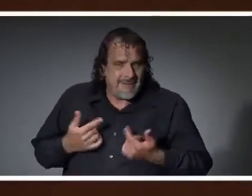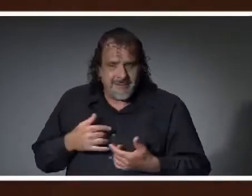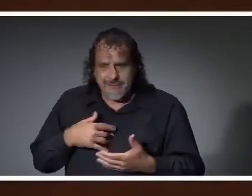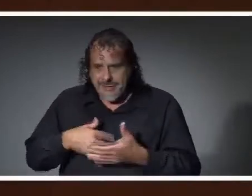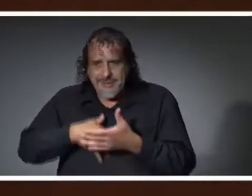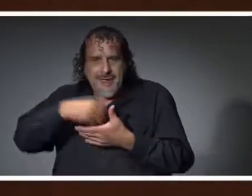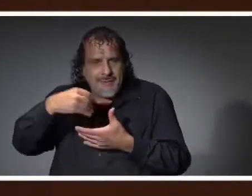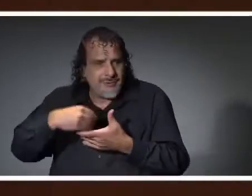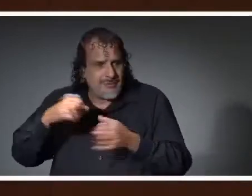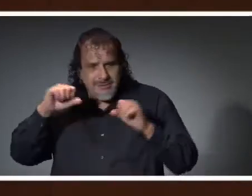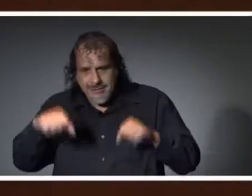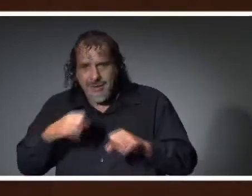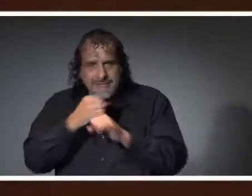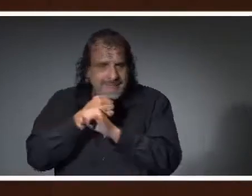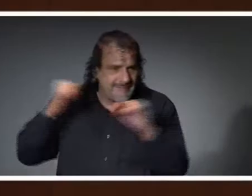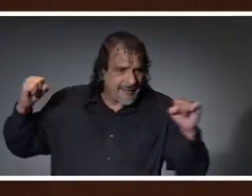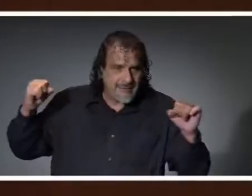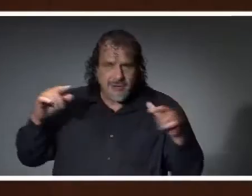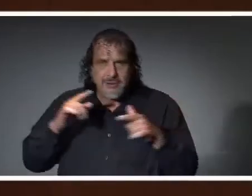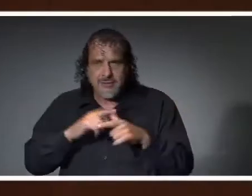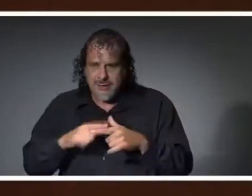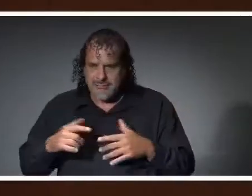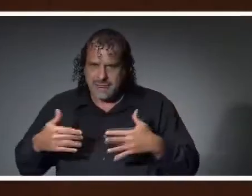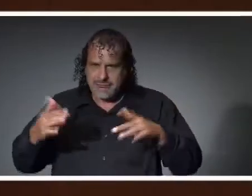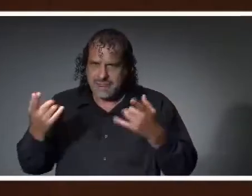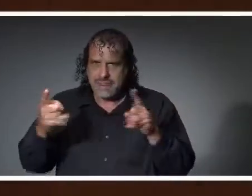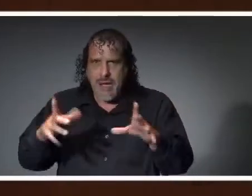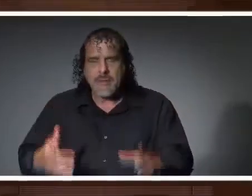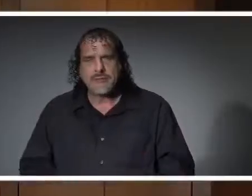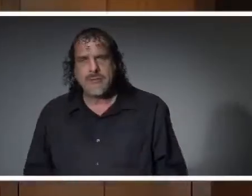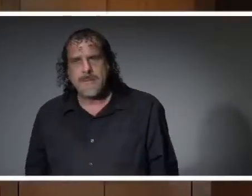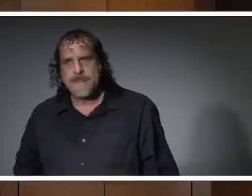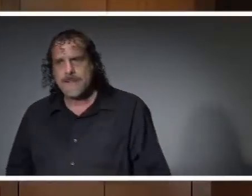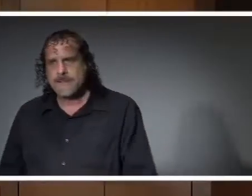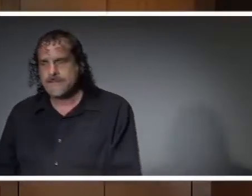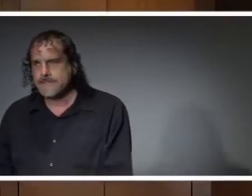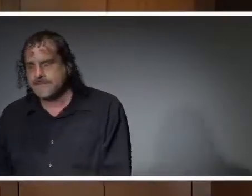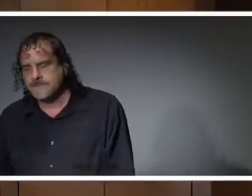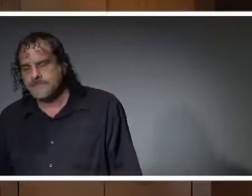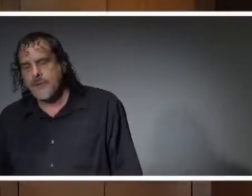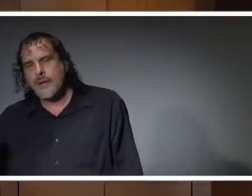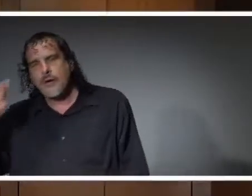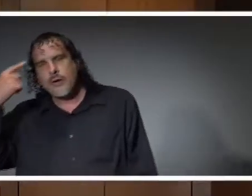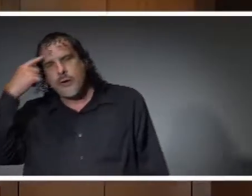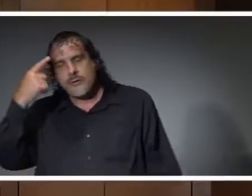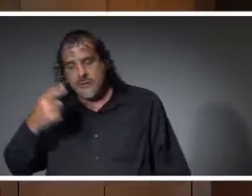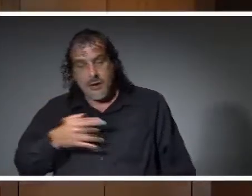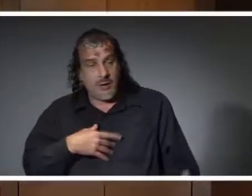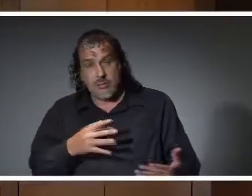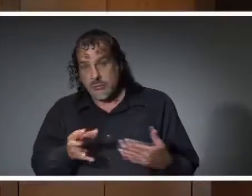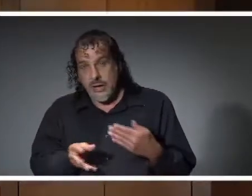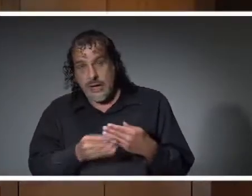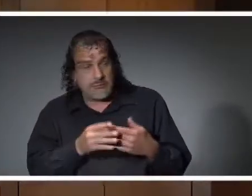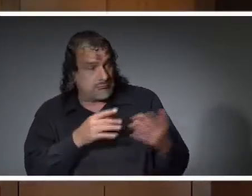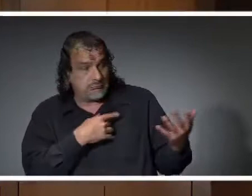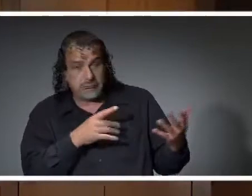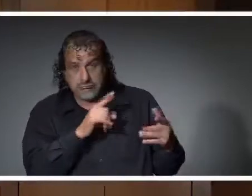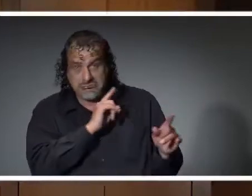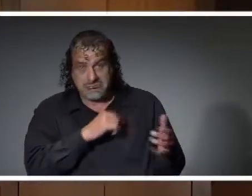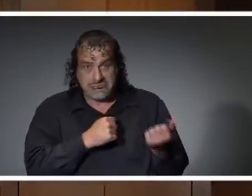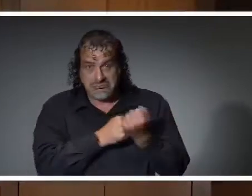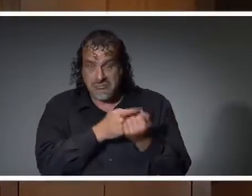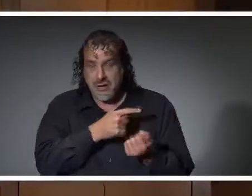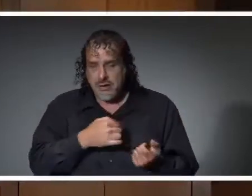safely, we're prepared to try to help make that happen safely. The thing that I would just add to that is, and we've said this